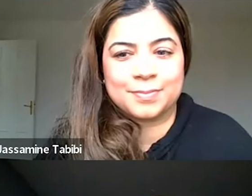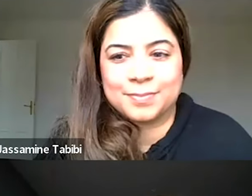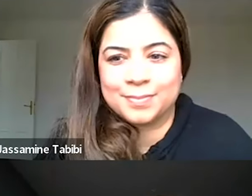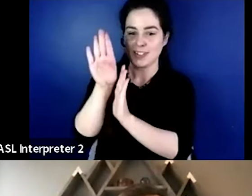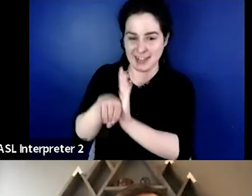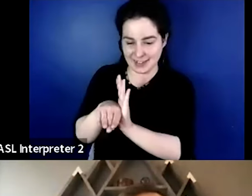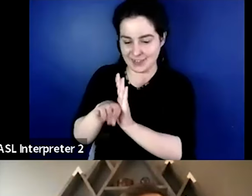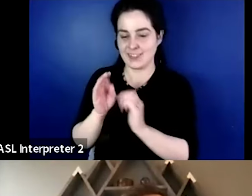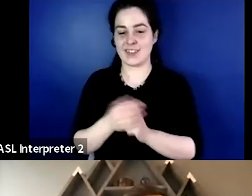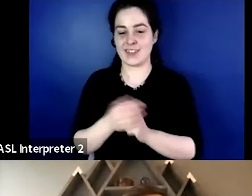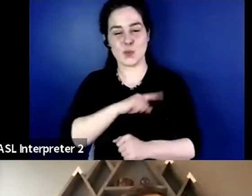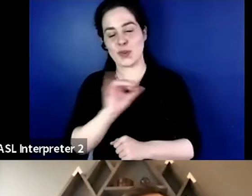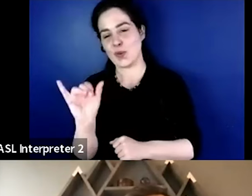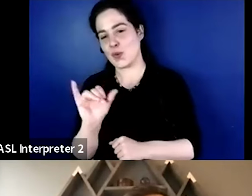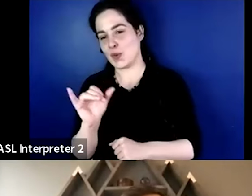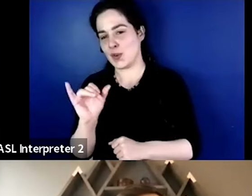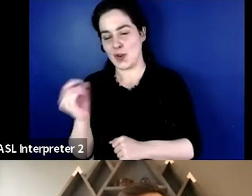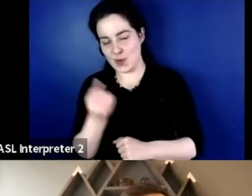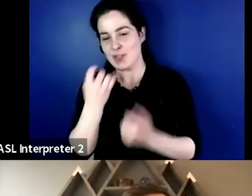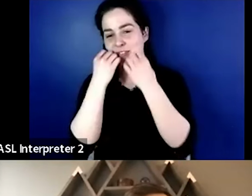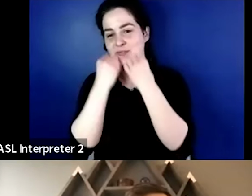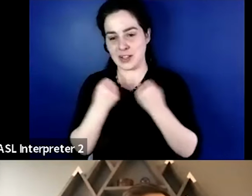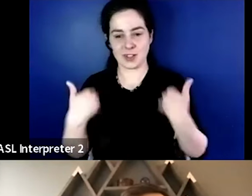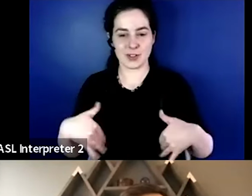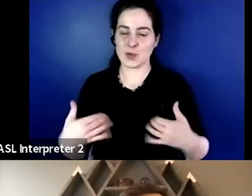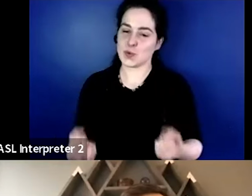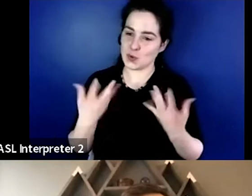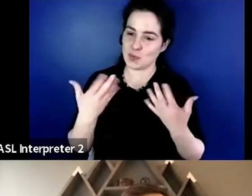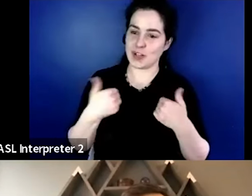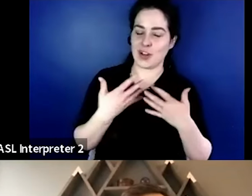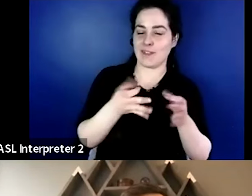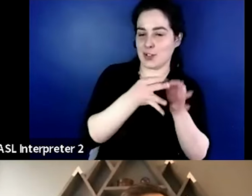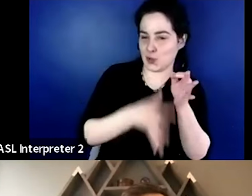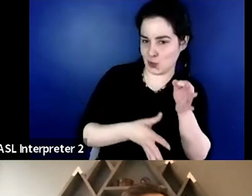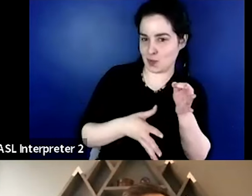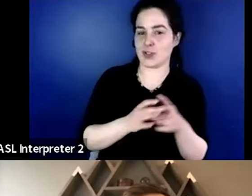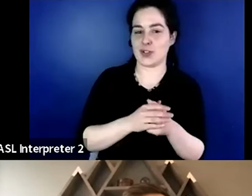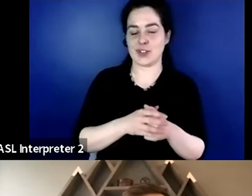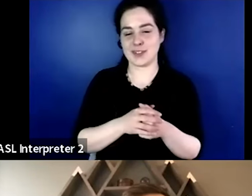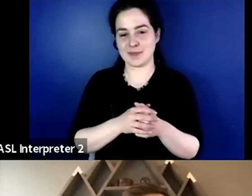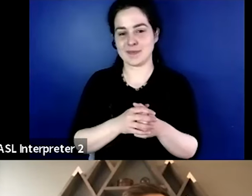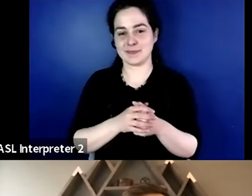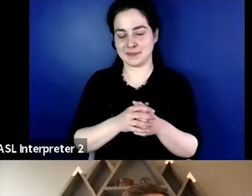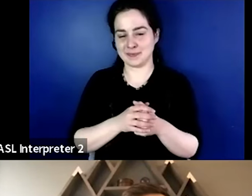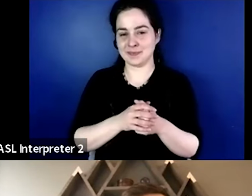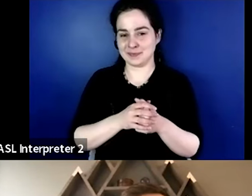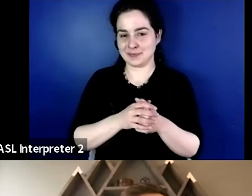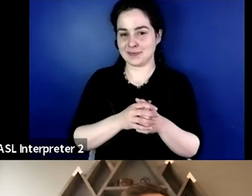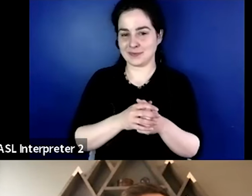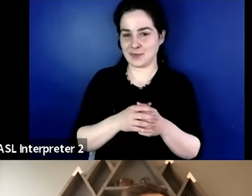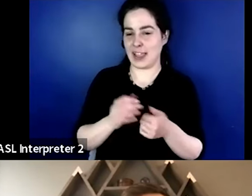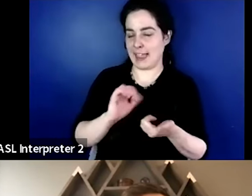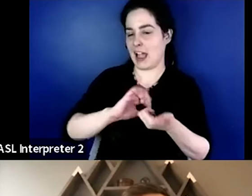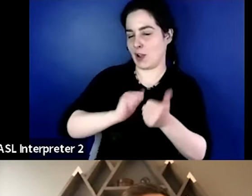We always value so much what you do on behalf of our